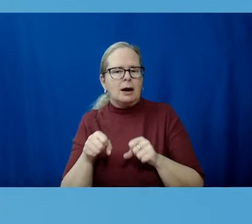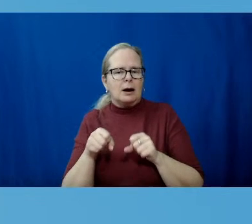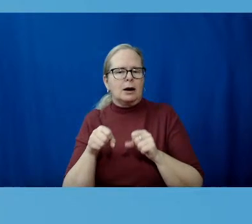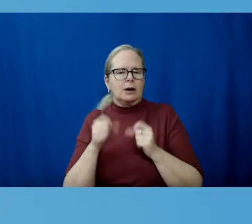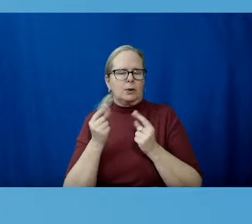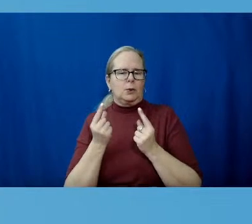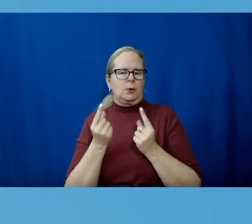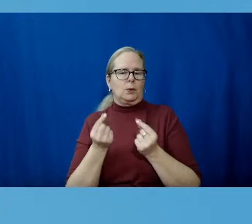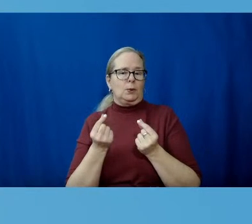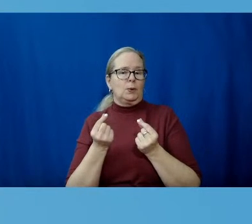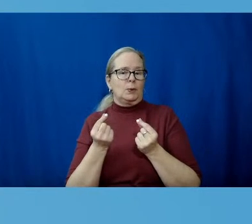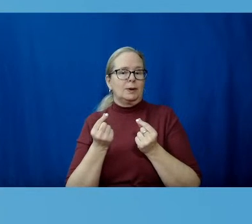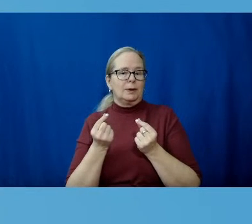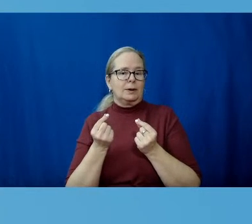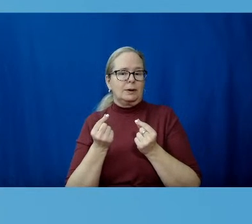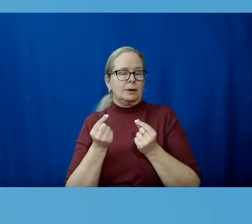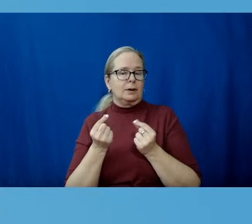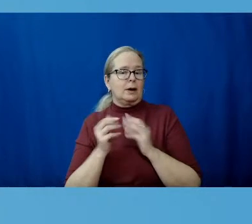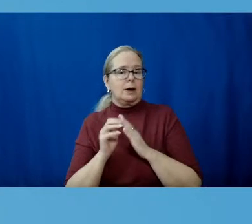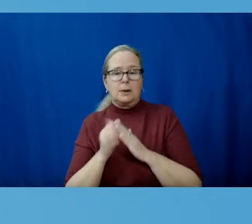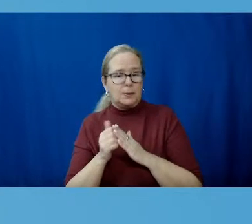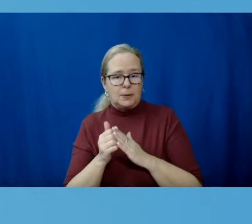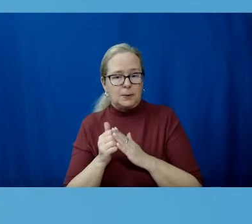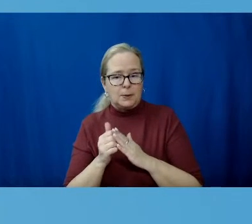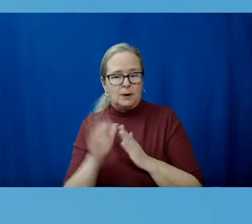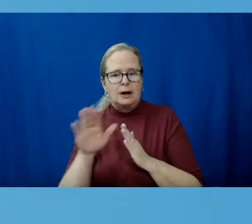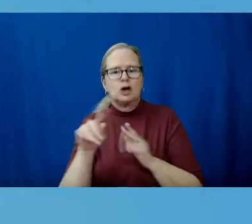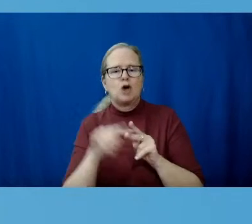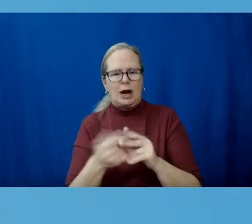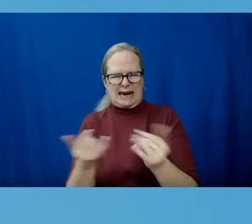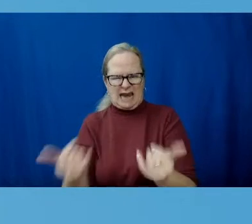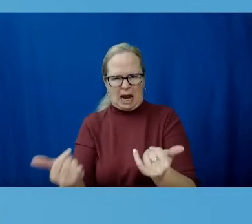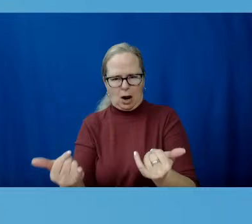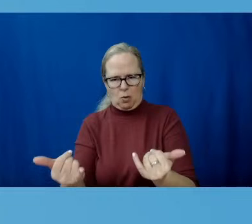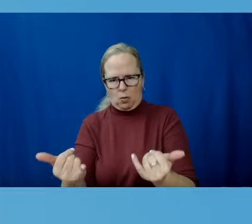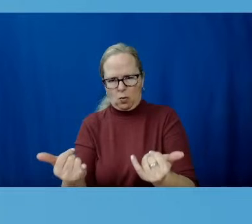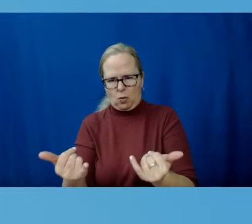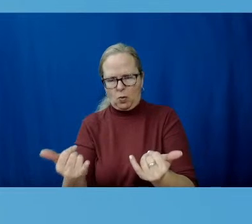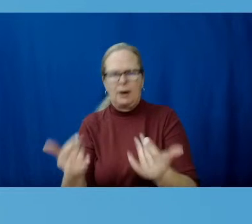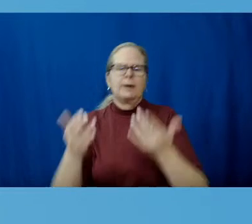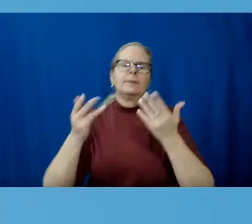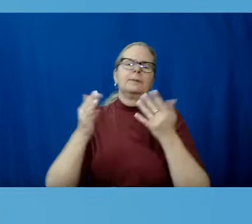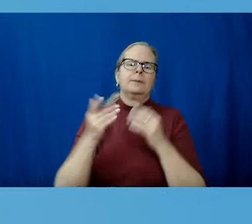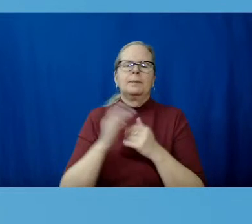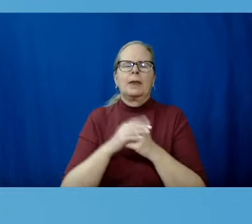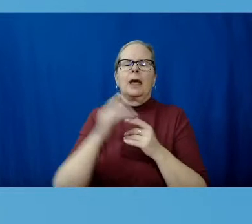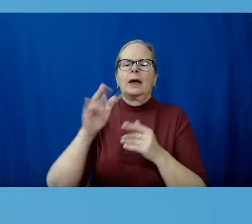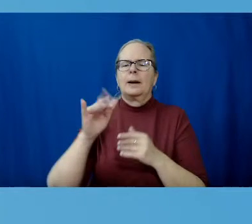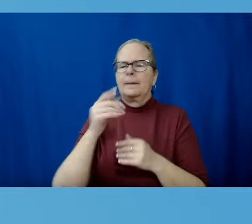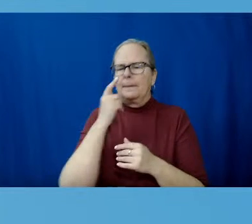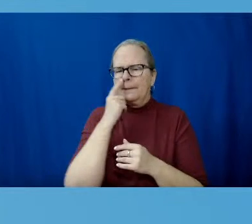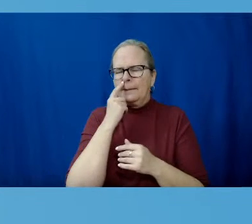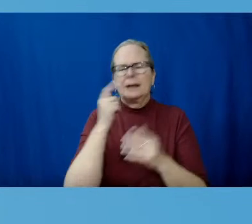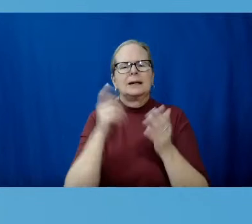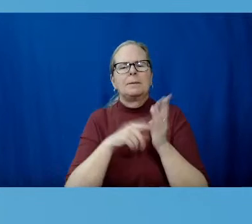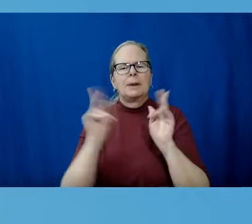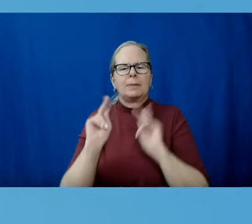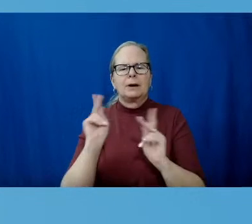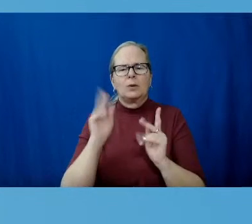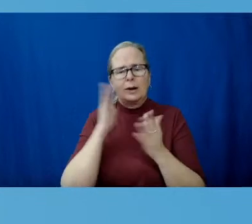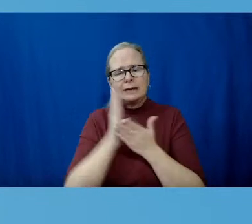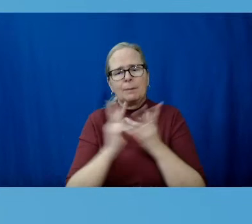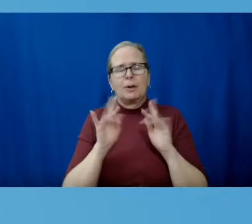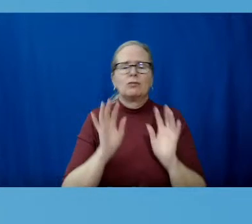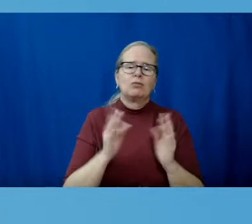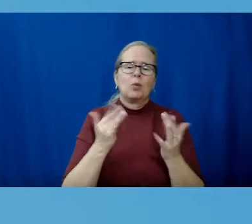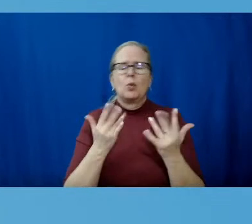complacency in terms of how we approach elections and politics and who gets into power and who gets to govern. And then you see, that flips